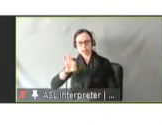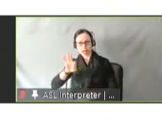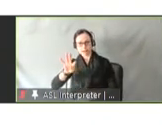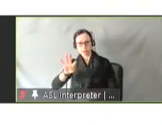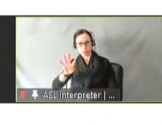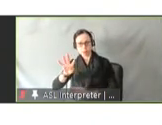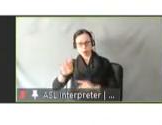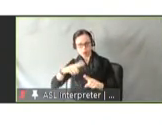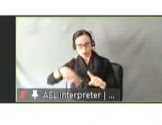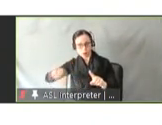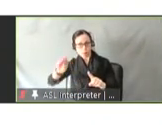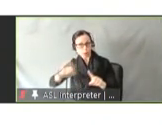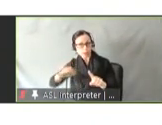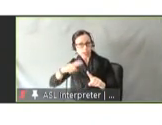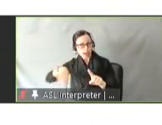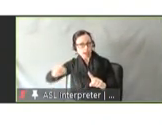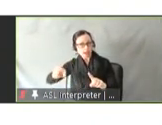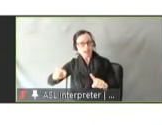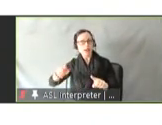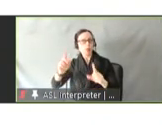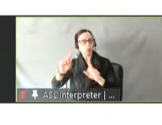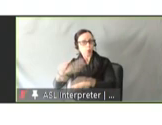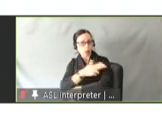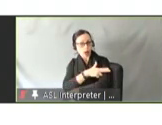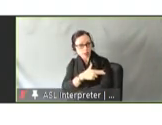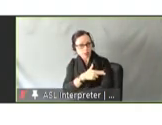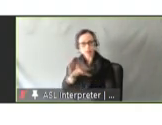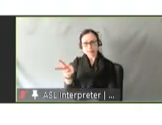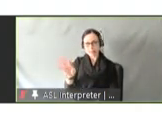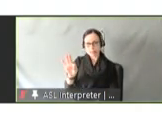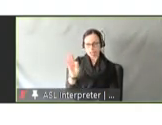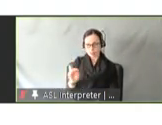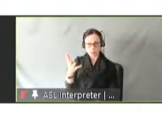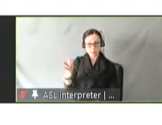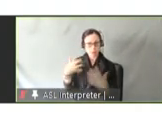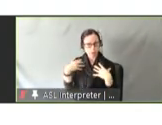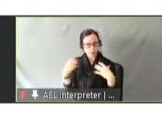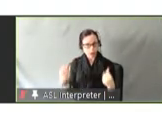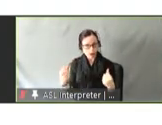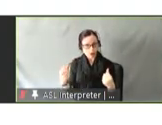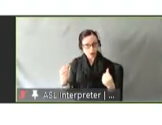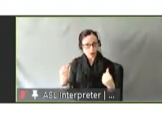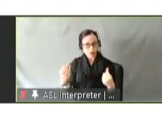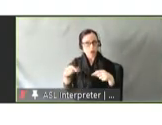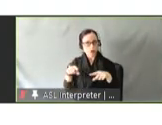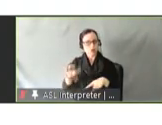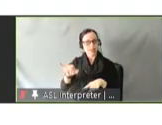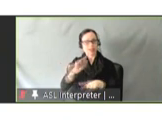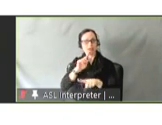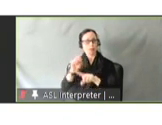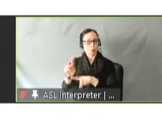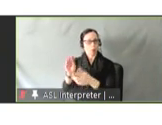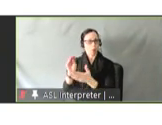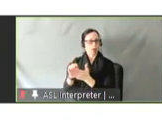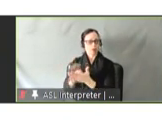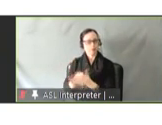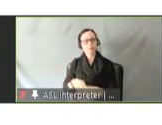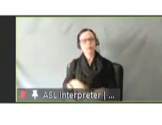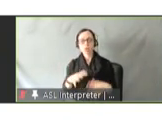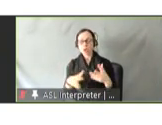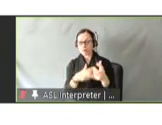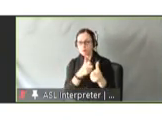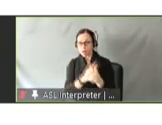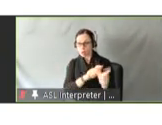were hospitalized, and 69% had recovered from symptoms at the time the VAERS report was made. There were follow-up surveys